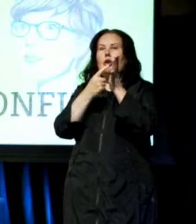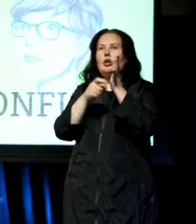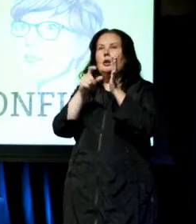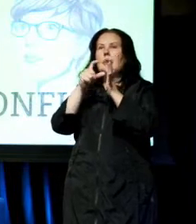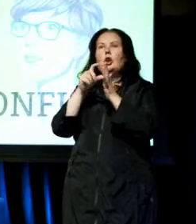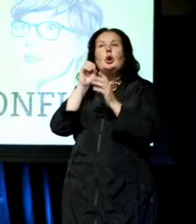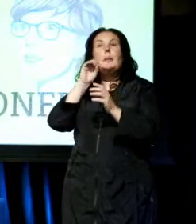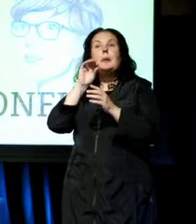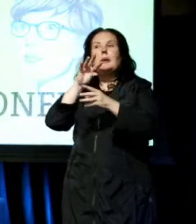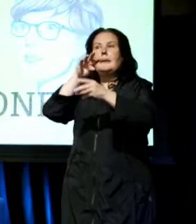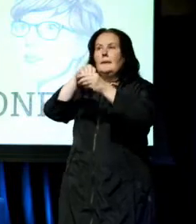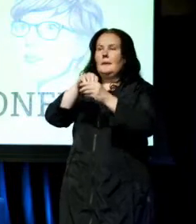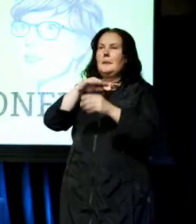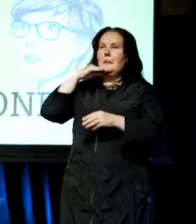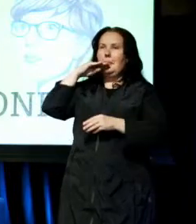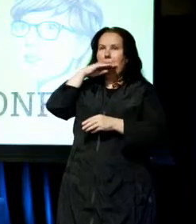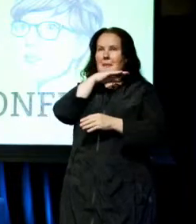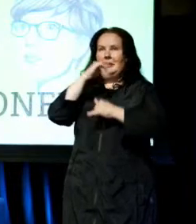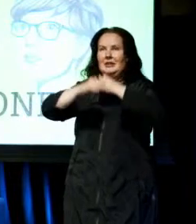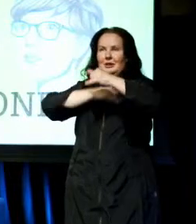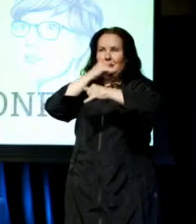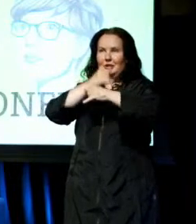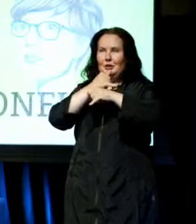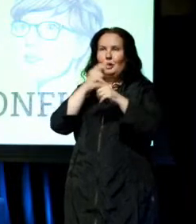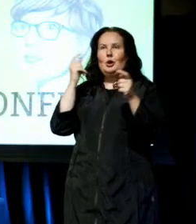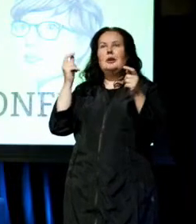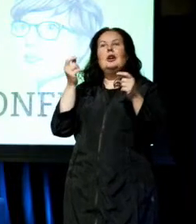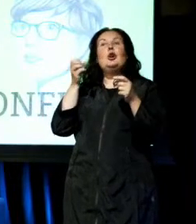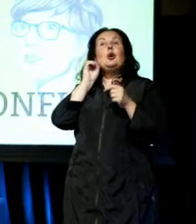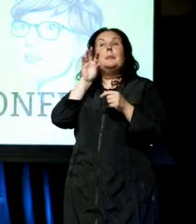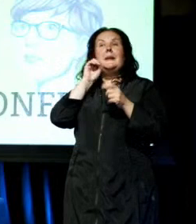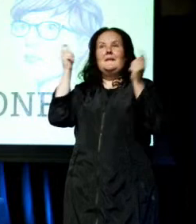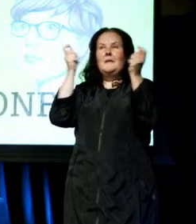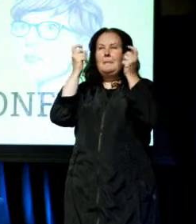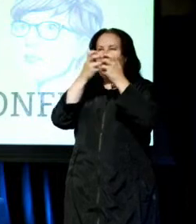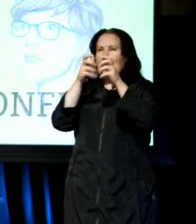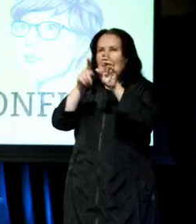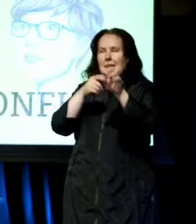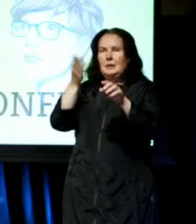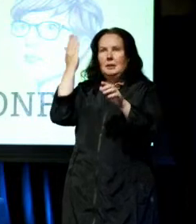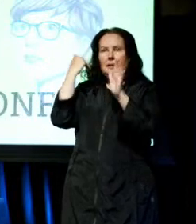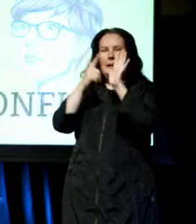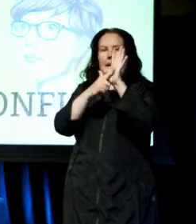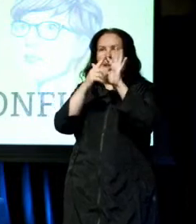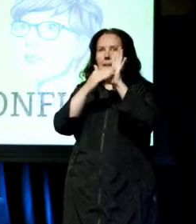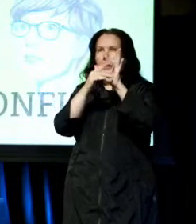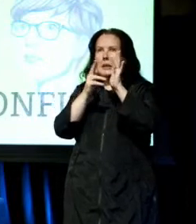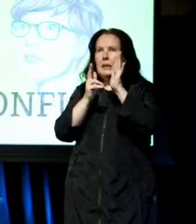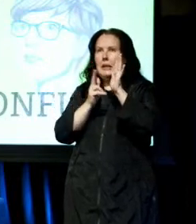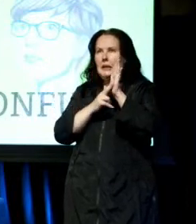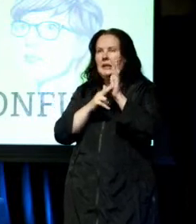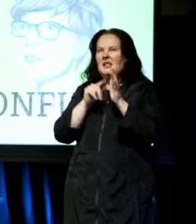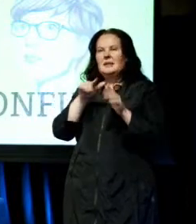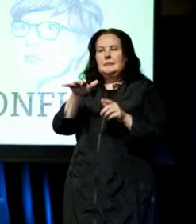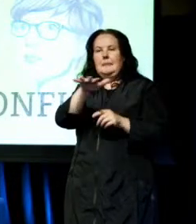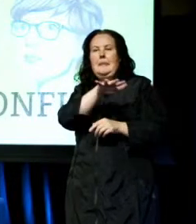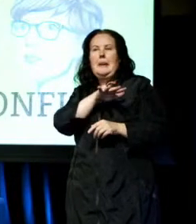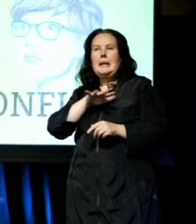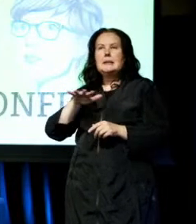Melbourne International Comedy Festival like years ago, which was so fun. And Lemon was this sort of space where it was